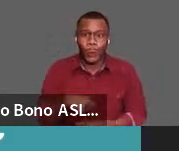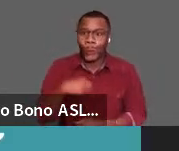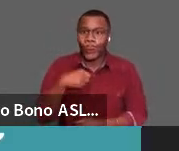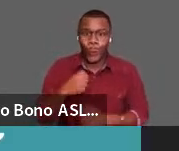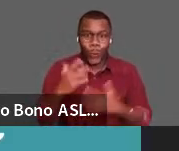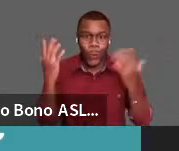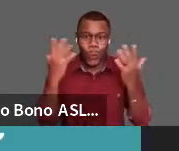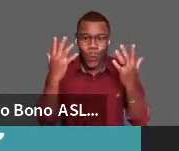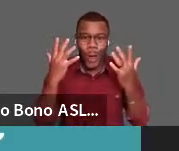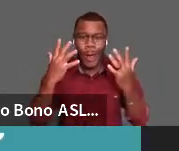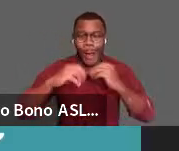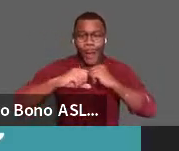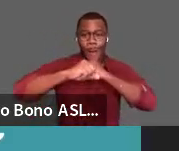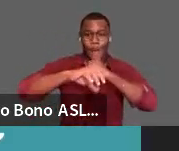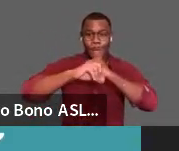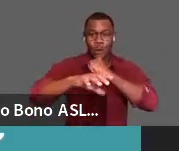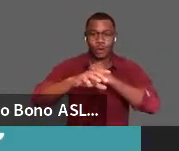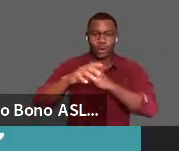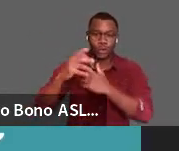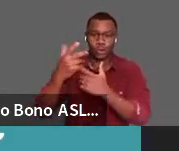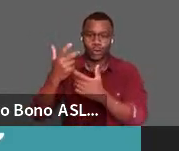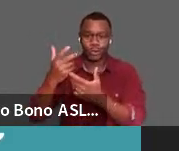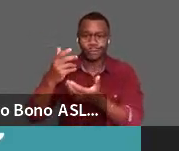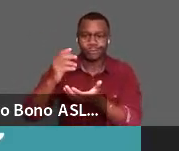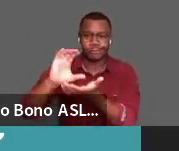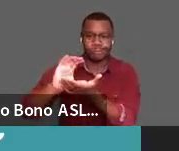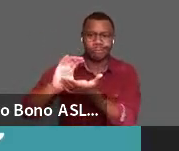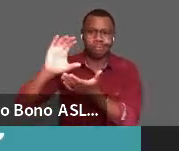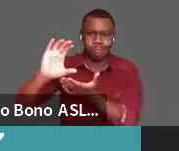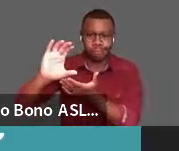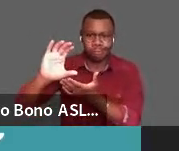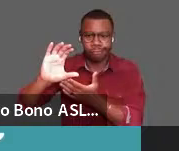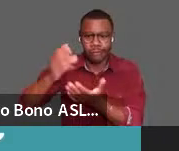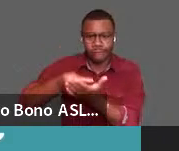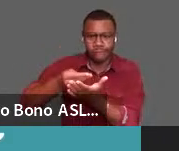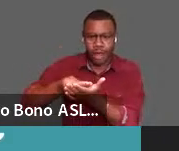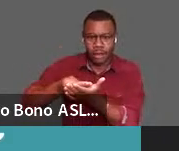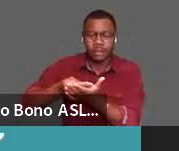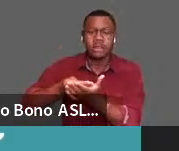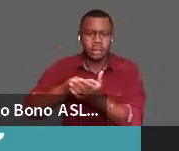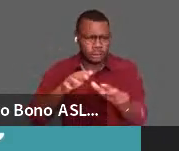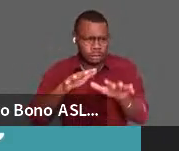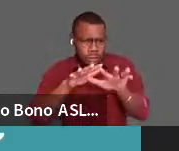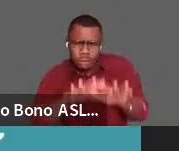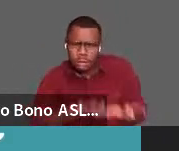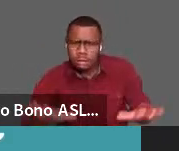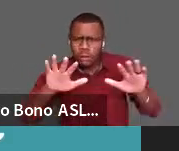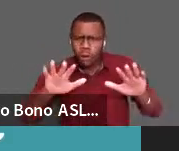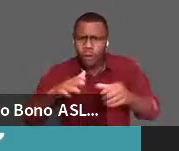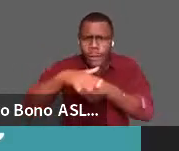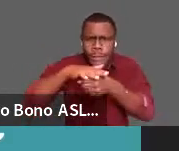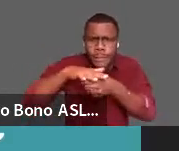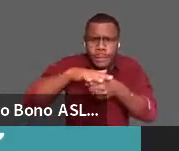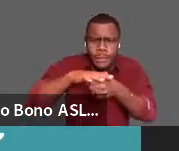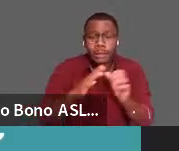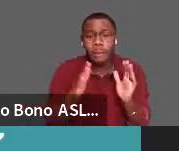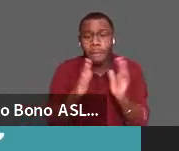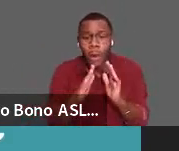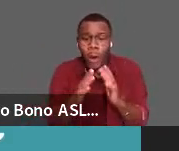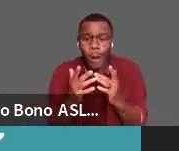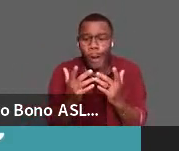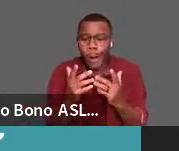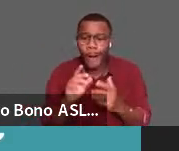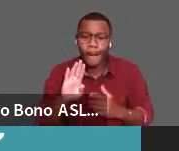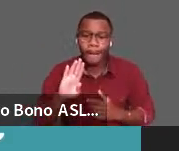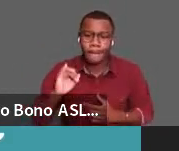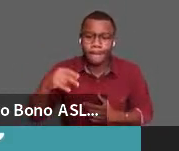commercial acquisition fund led by Supervisor Mitchell countywide to help our small BIPOC-owned businesses